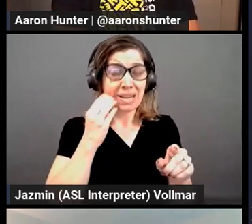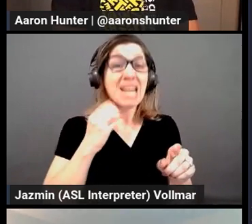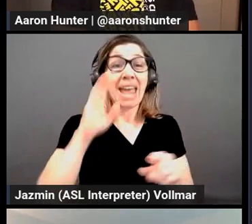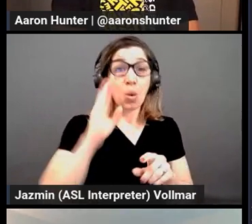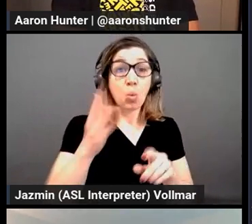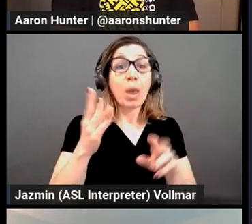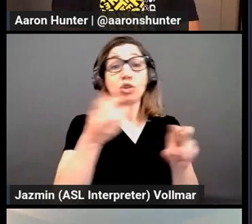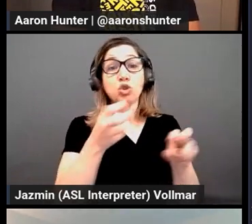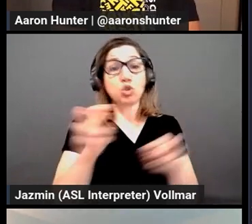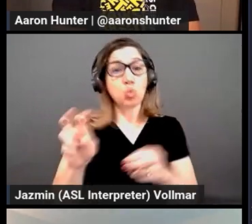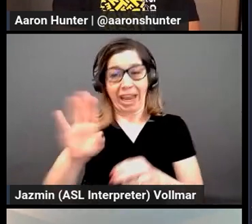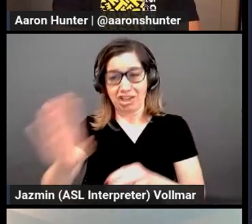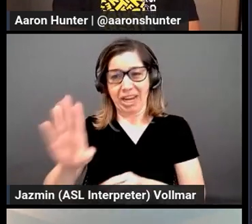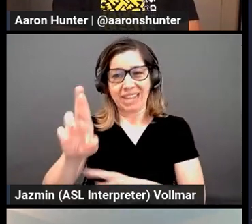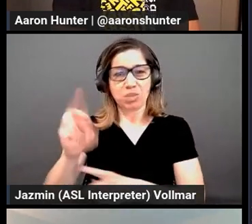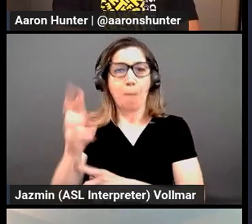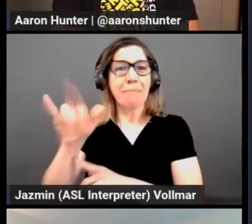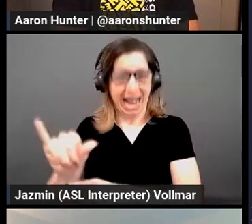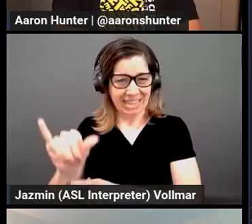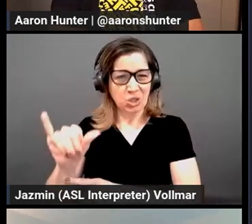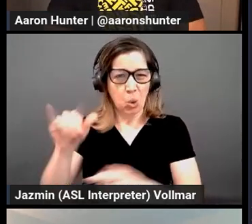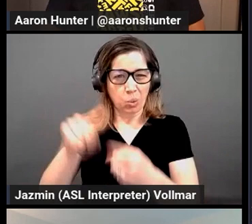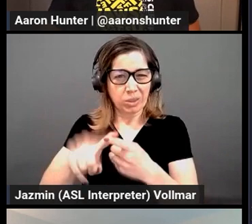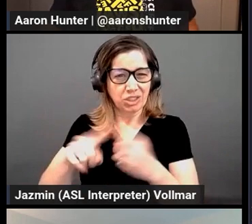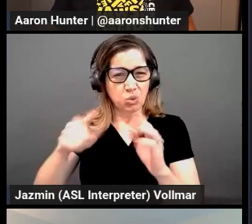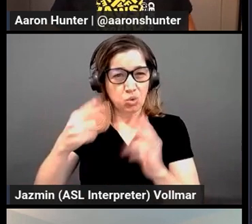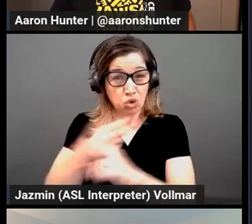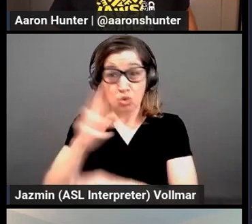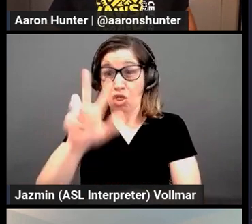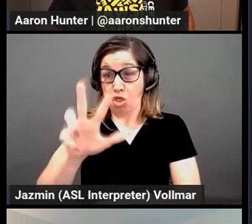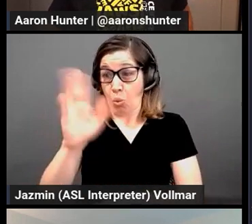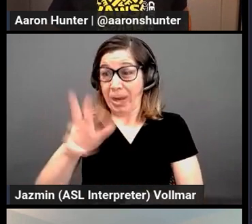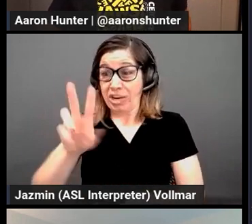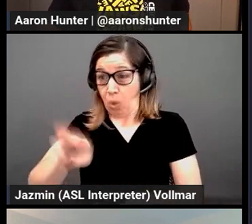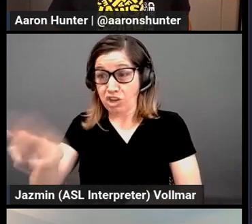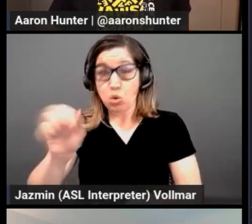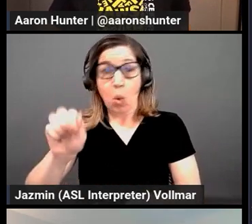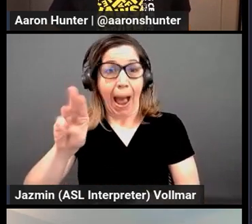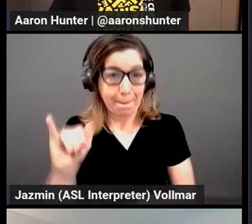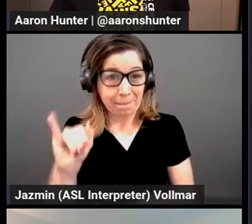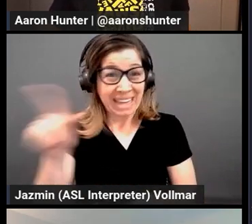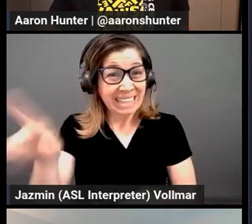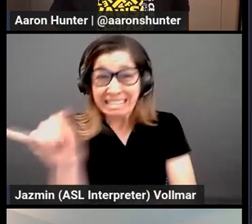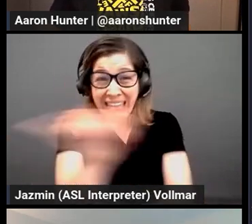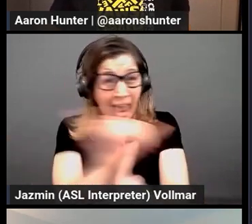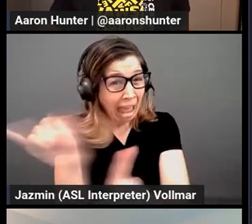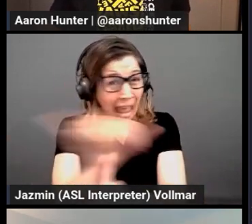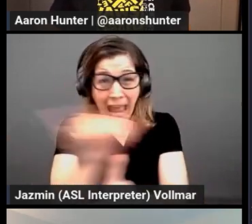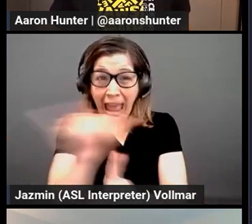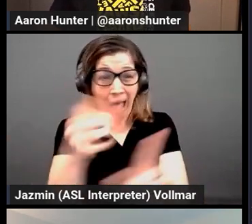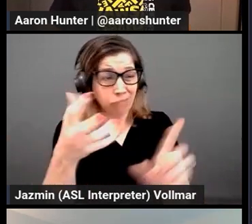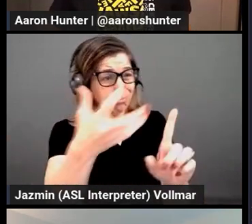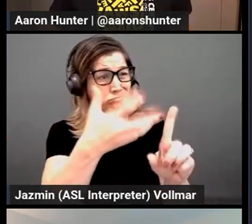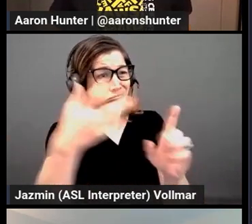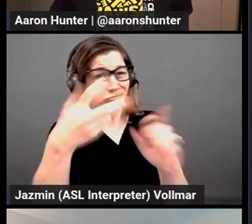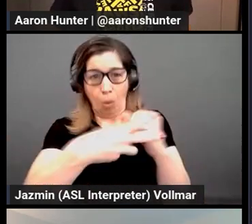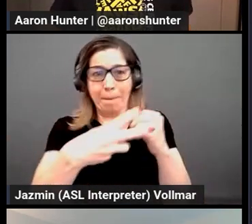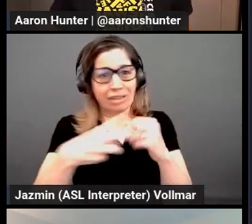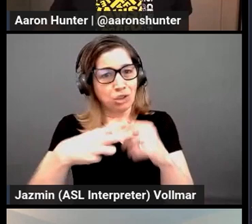its repository to use the 322 AMI. So it's the same repository that's used in